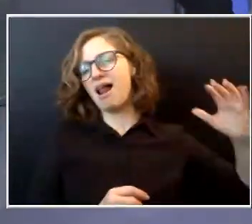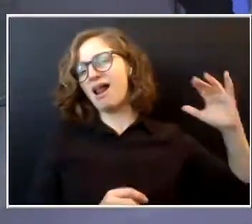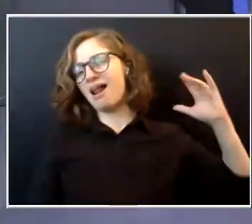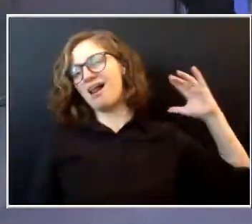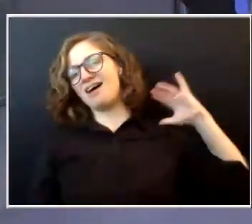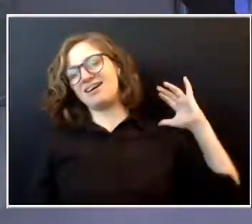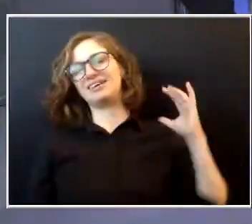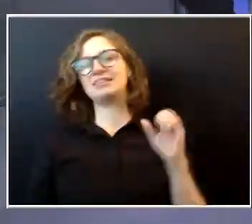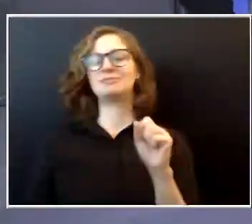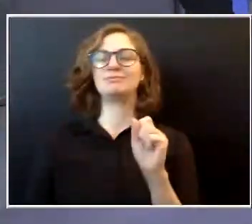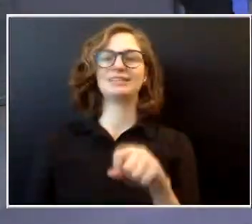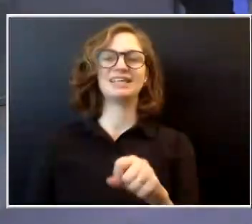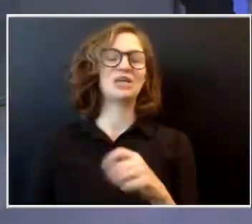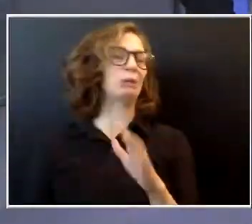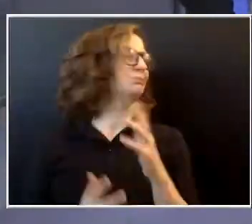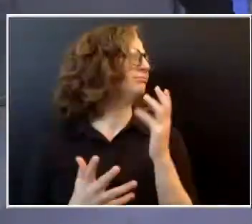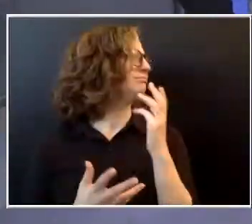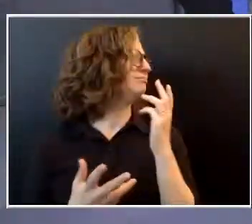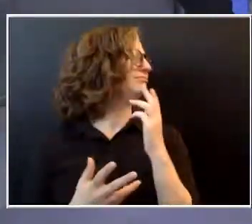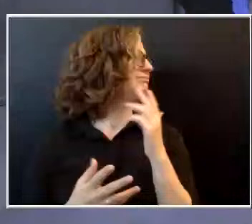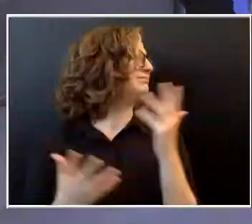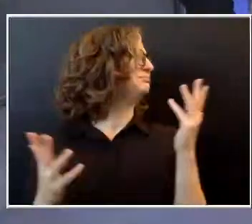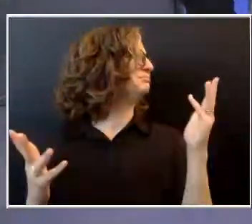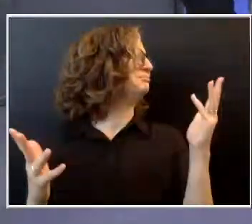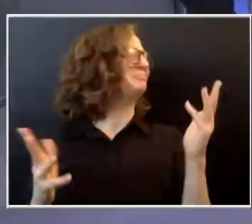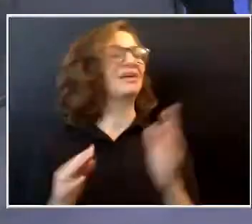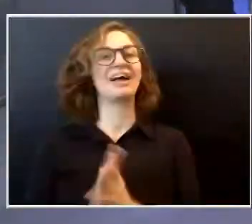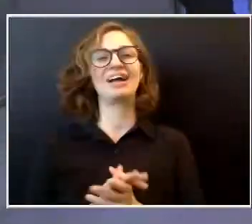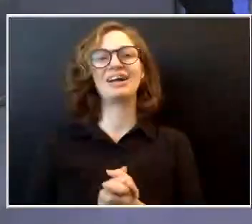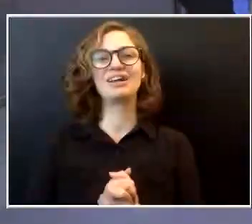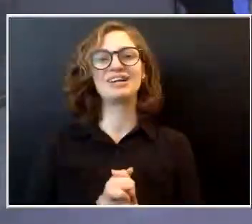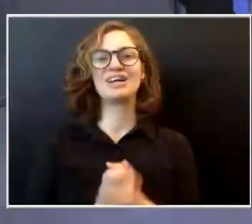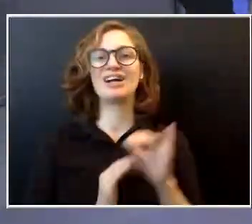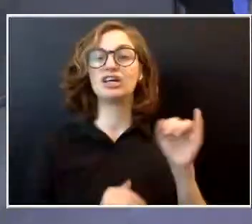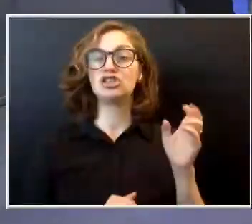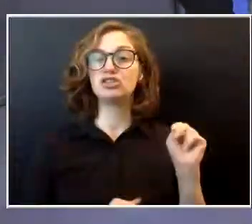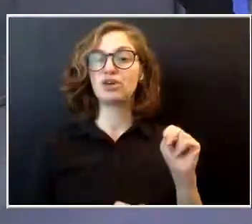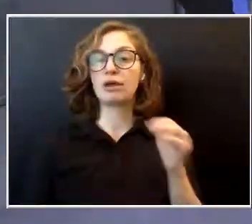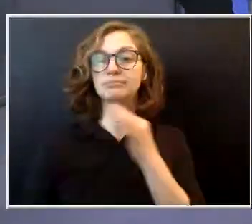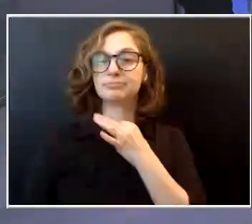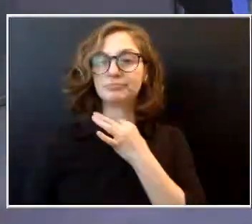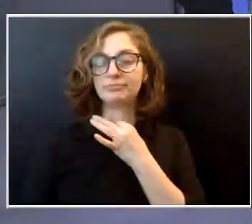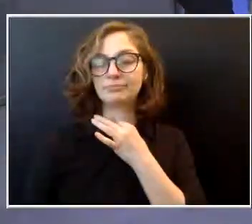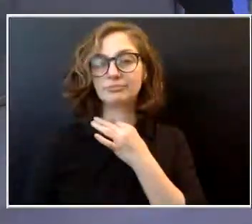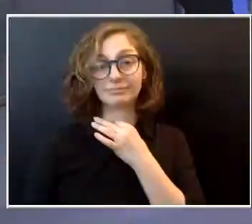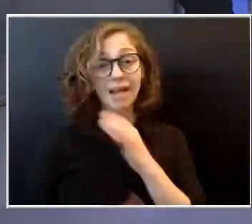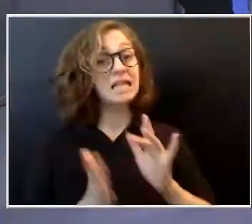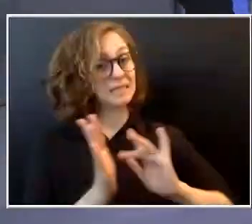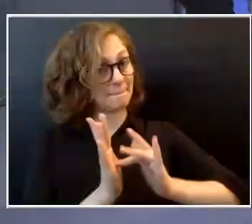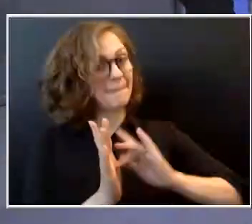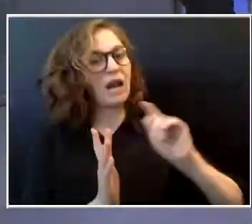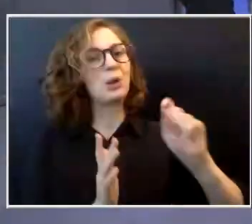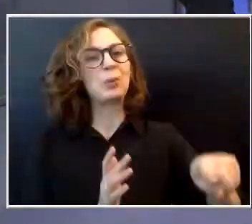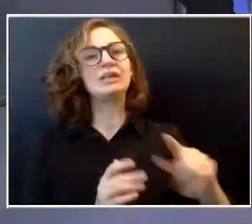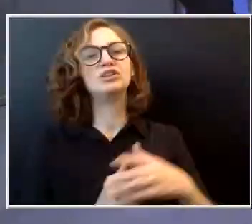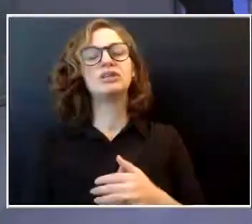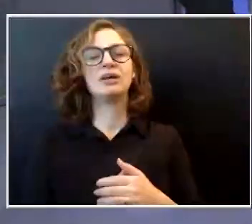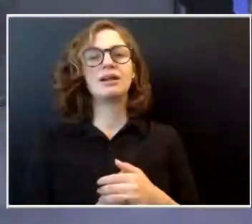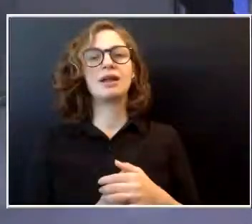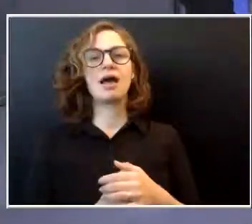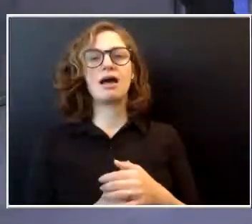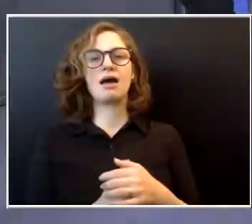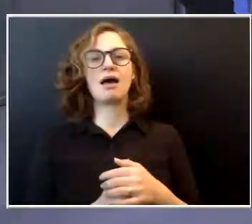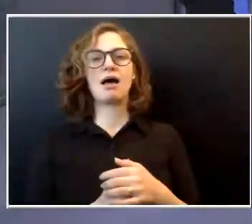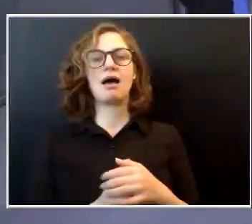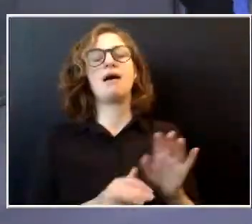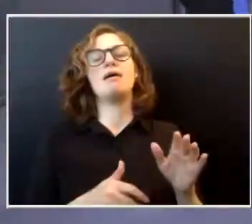Good grief. Okay, guys. John wants to know, this is a medical question, what are butterflies in the stomach? Can you answer that? I